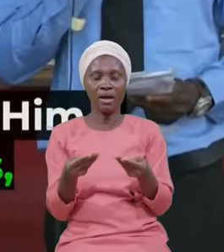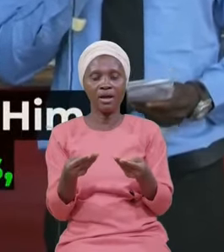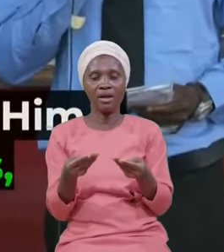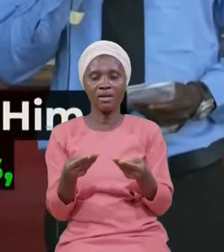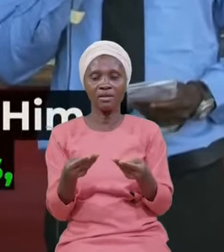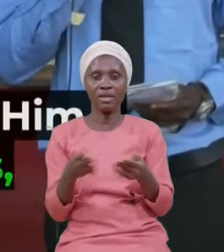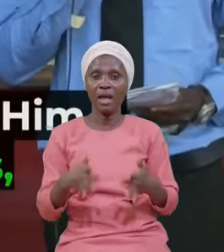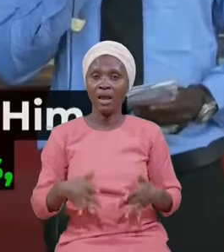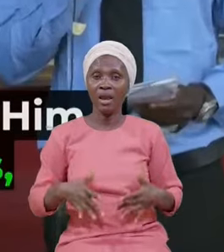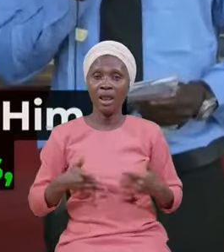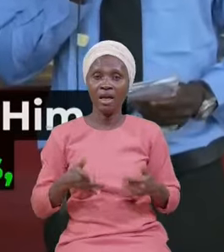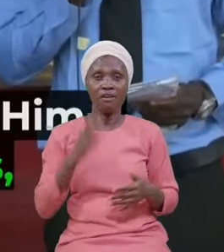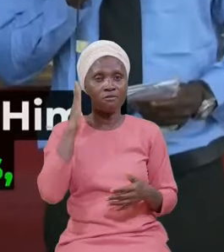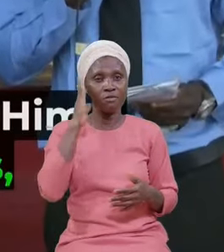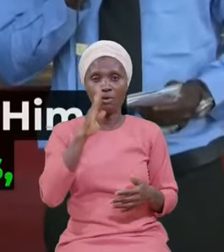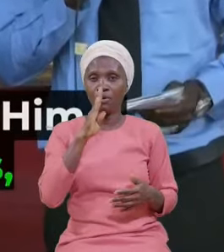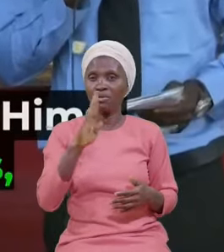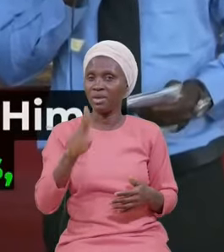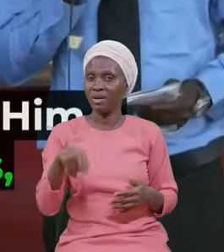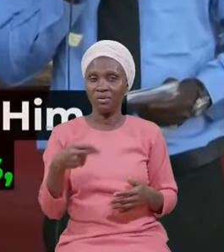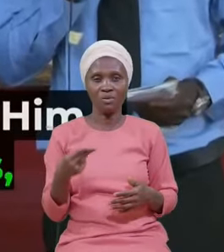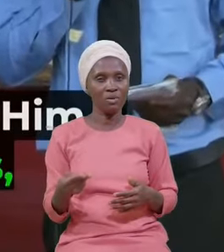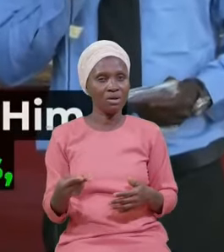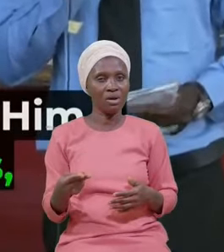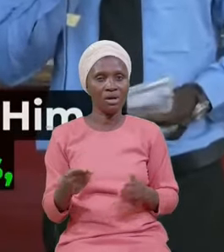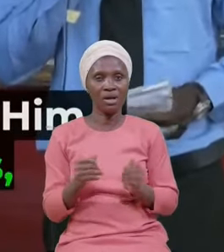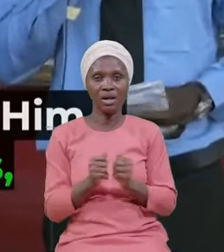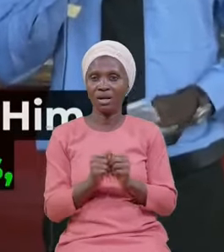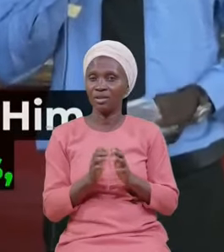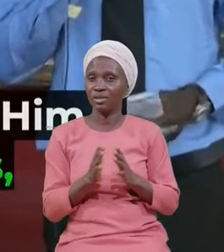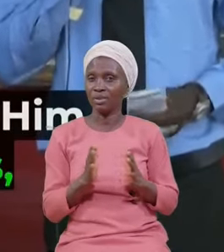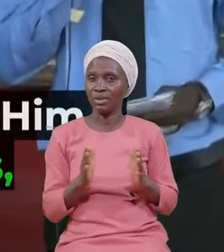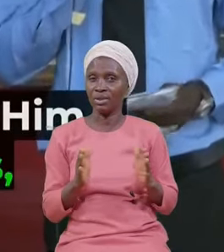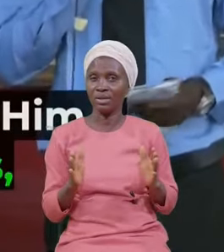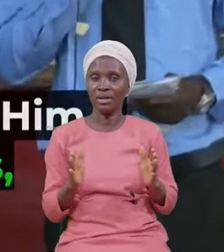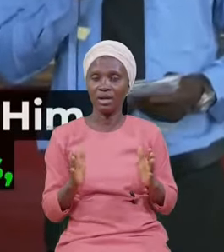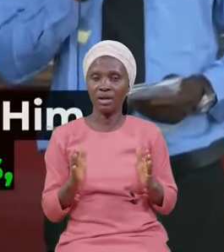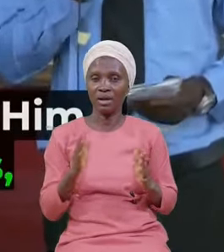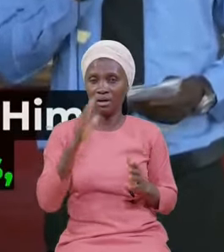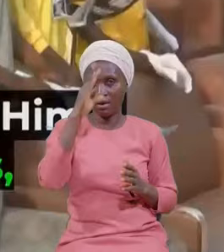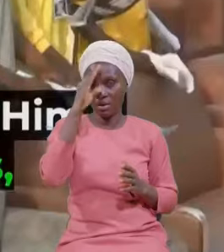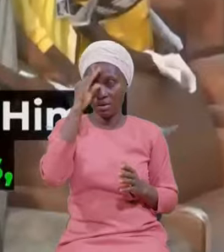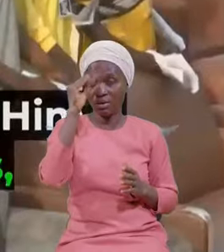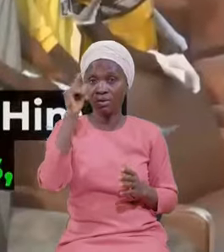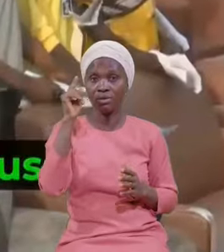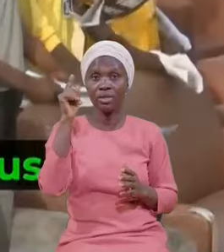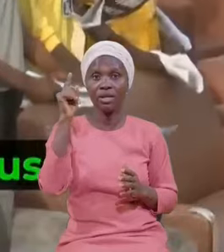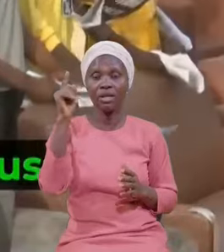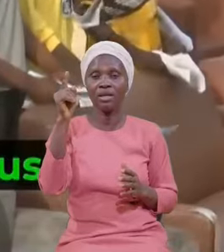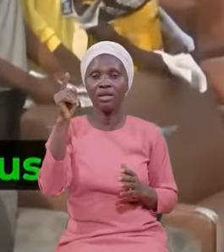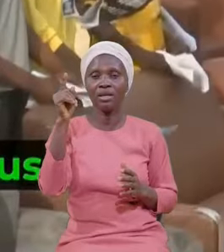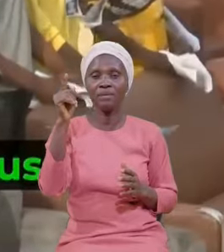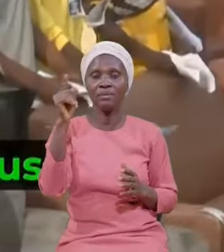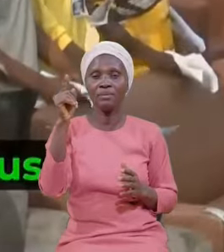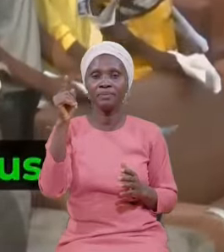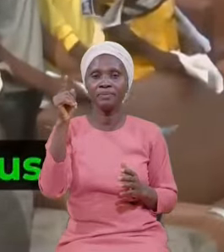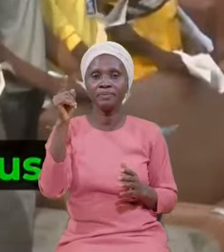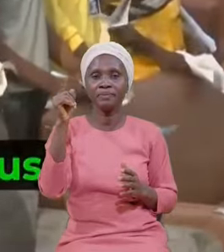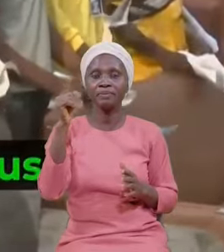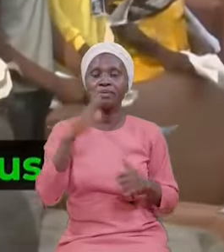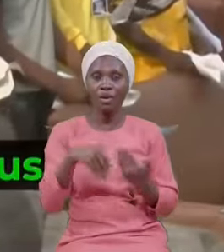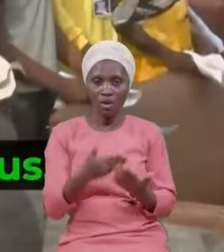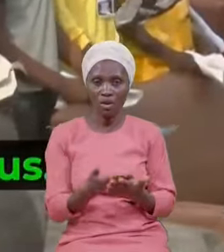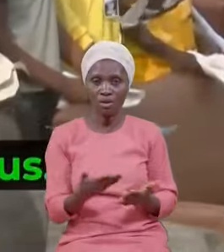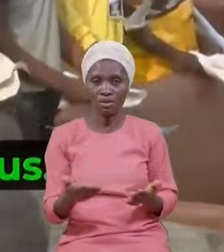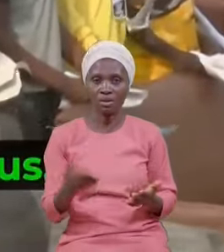his life would be one without him